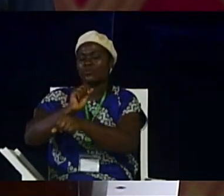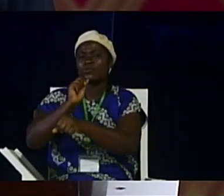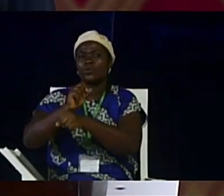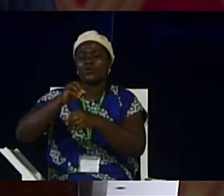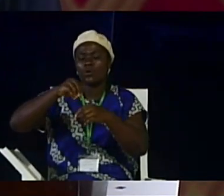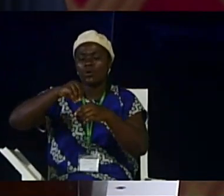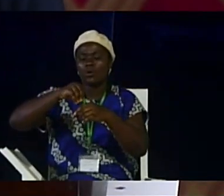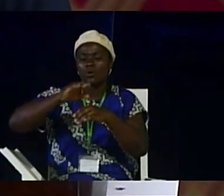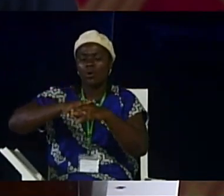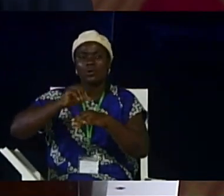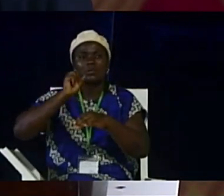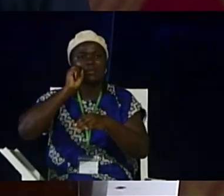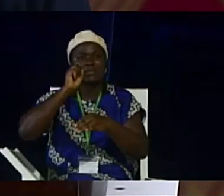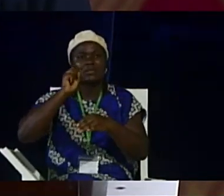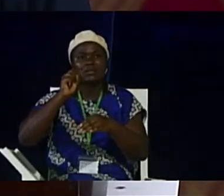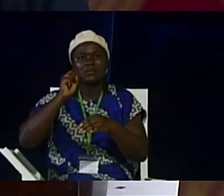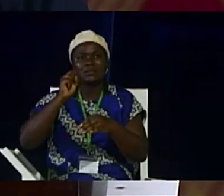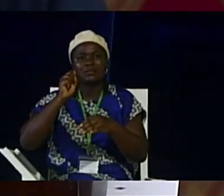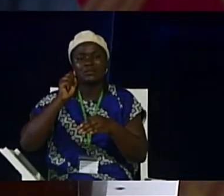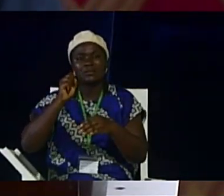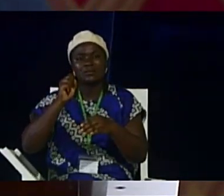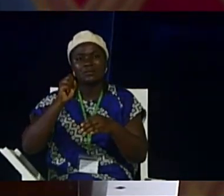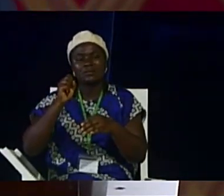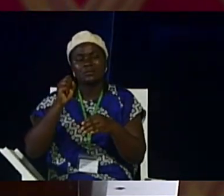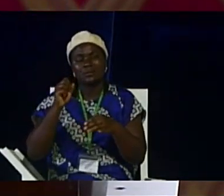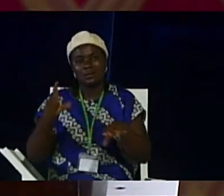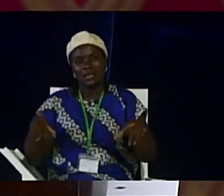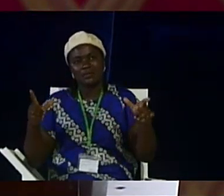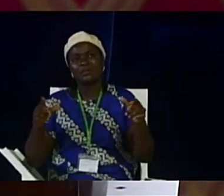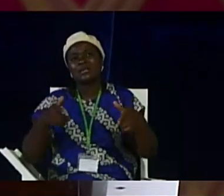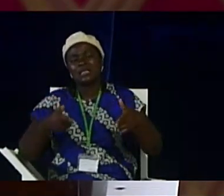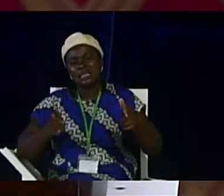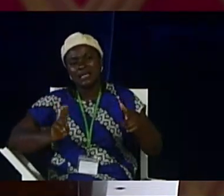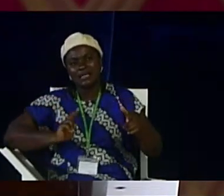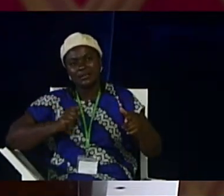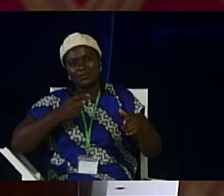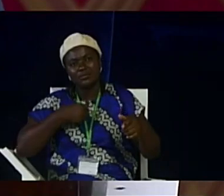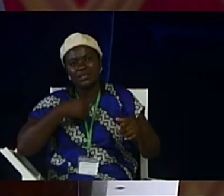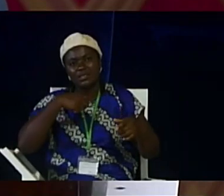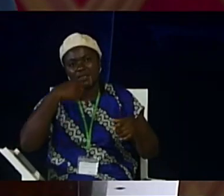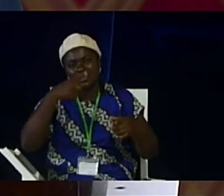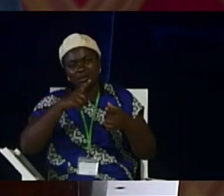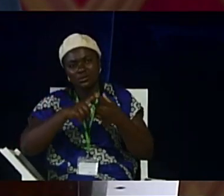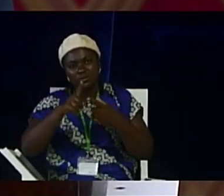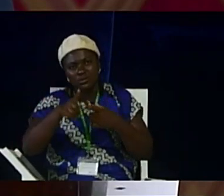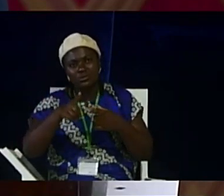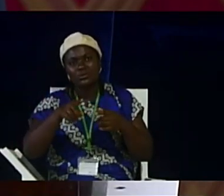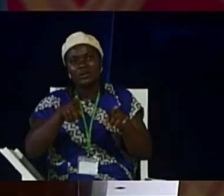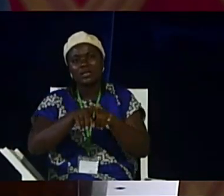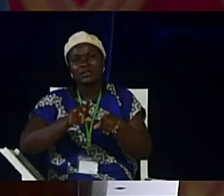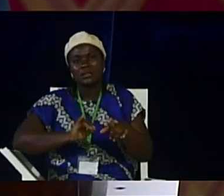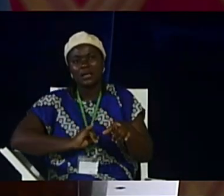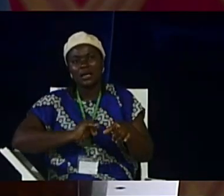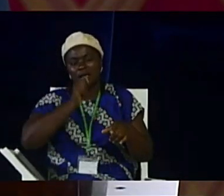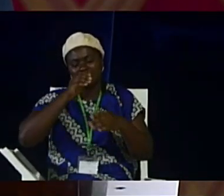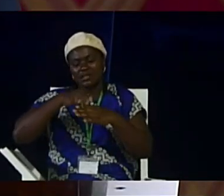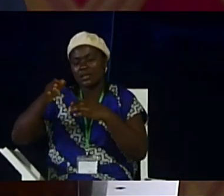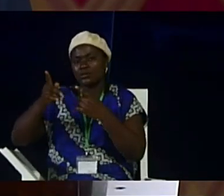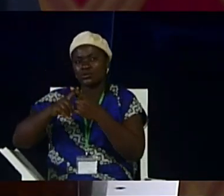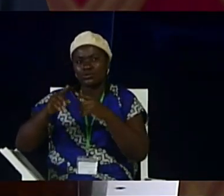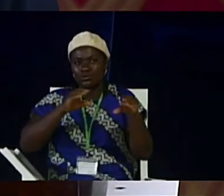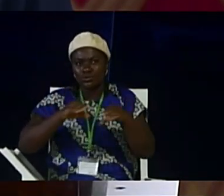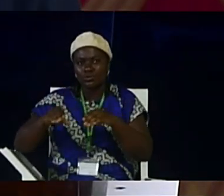his behalf. Let me say to you, as I was studying for this, the